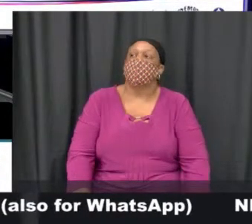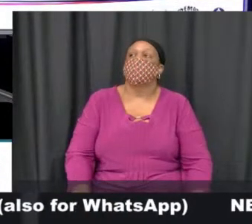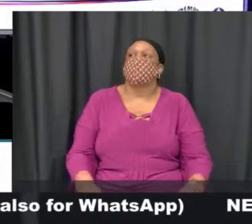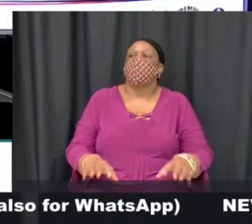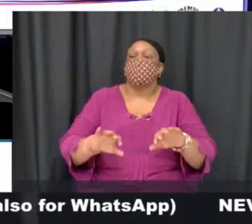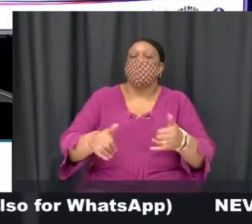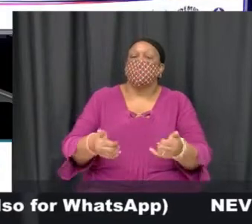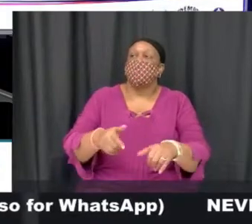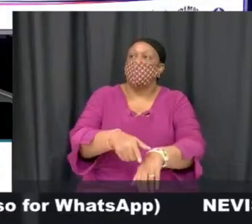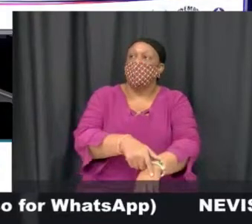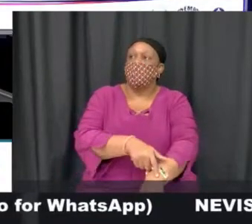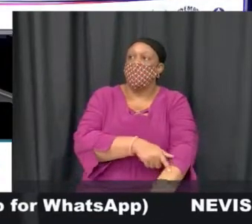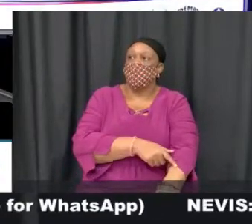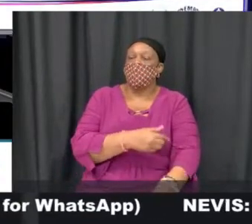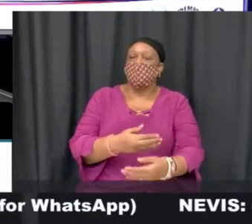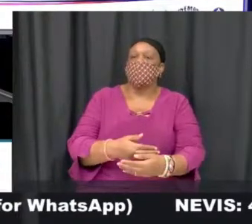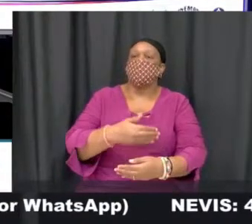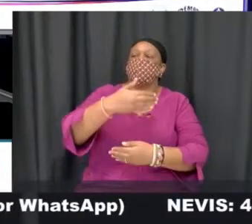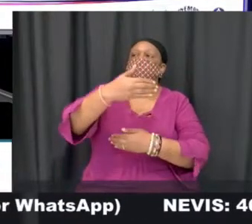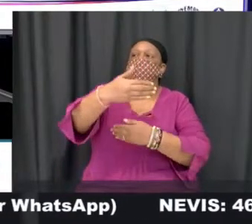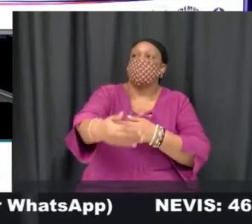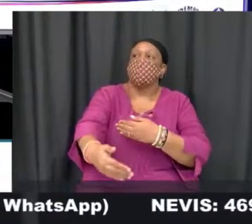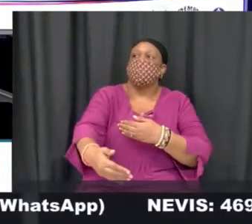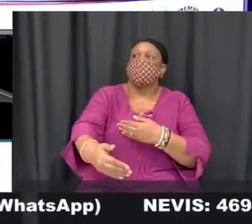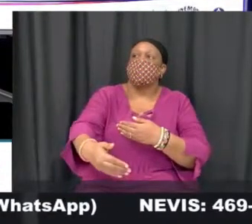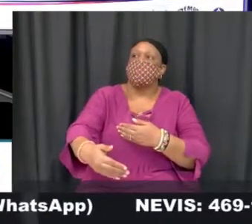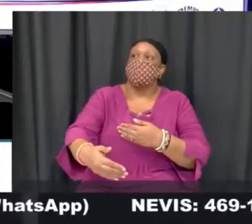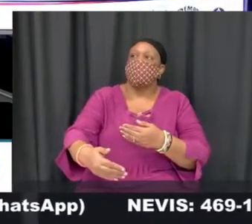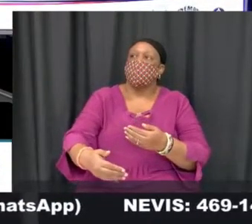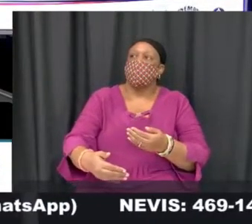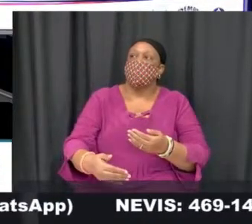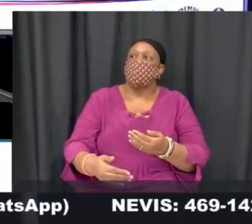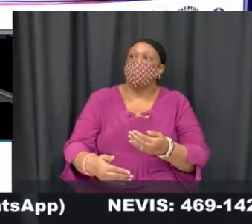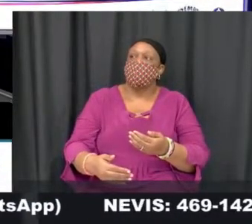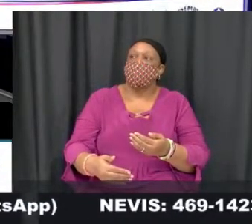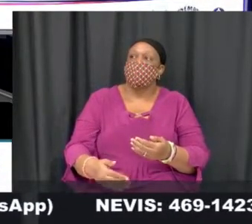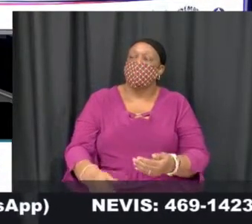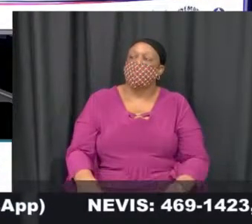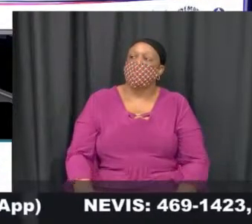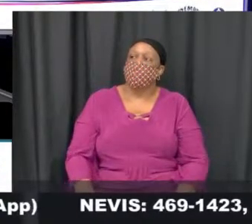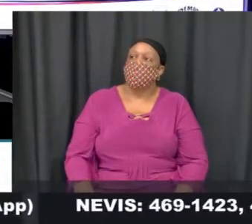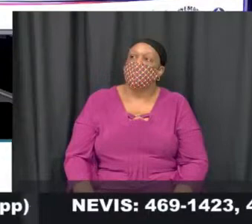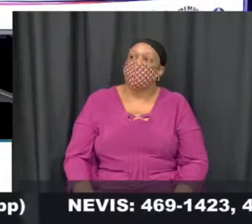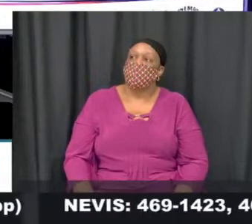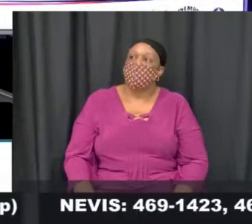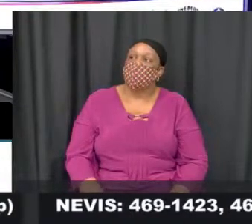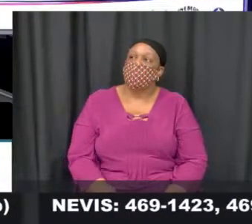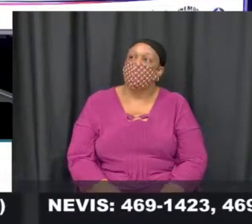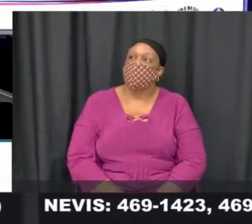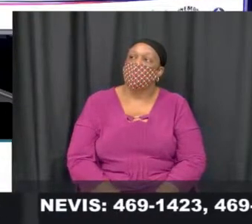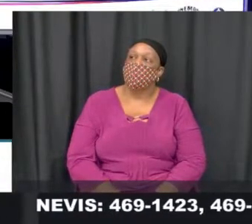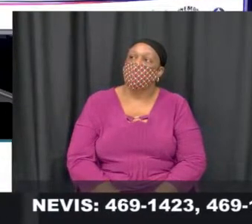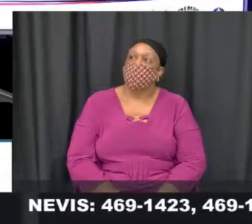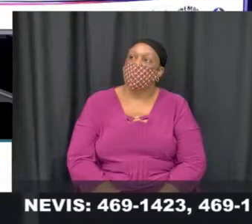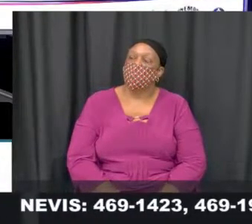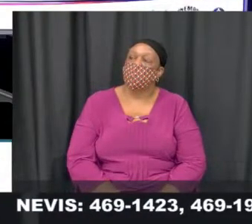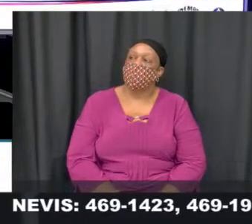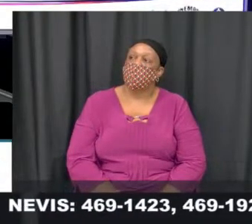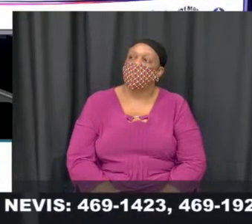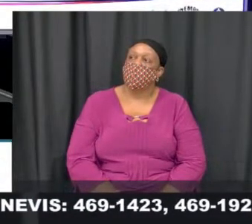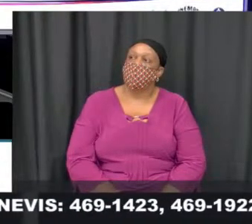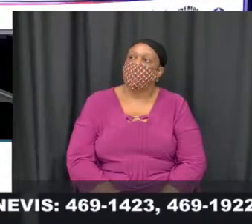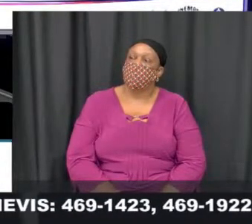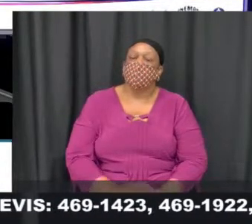virus, how long after would they have to spend before taking the vaccine?